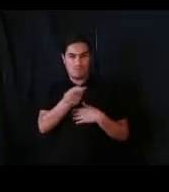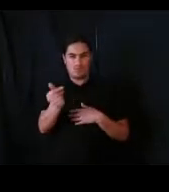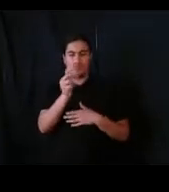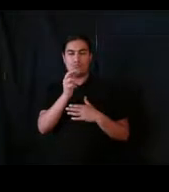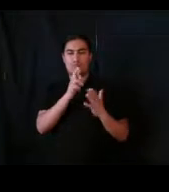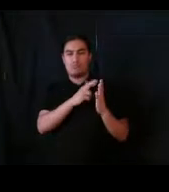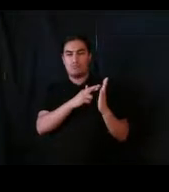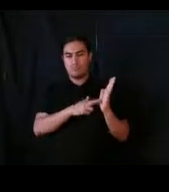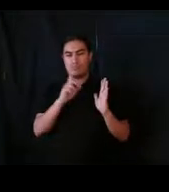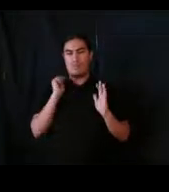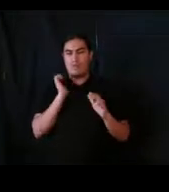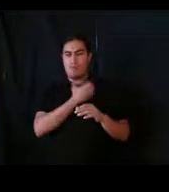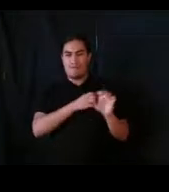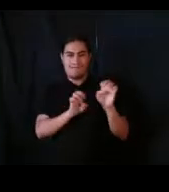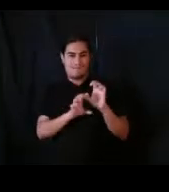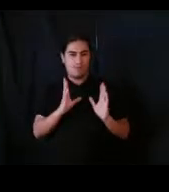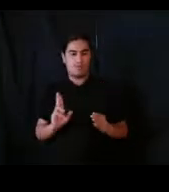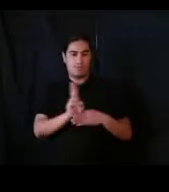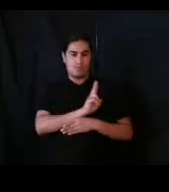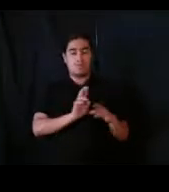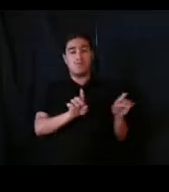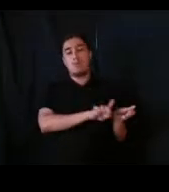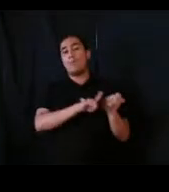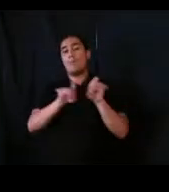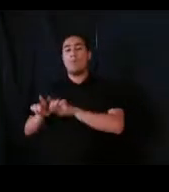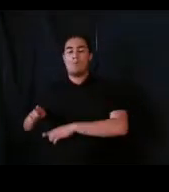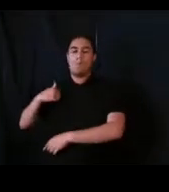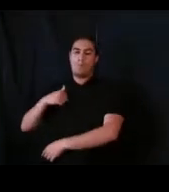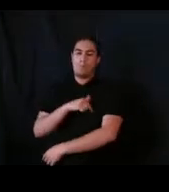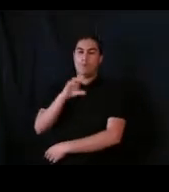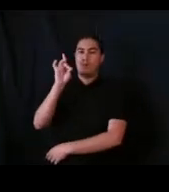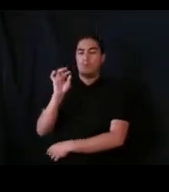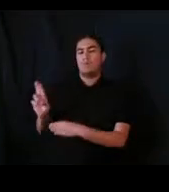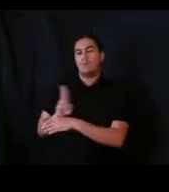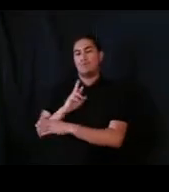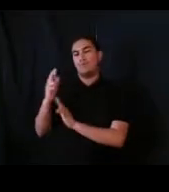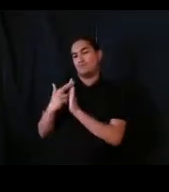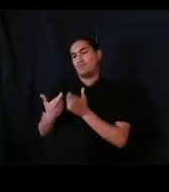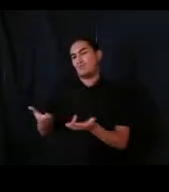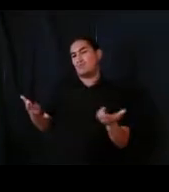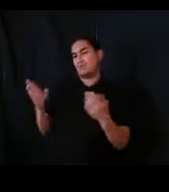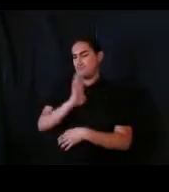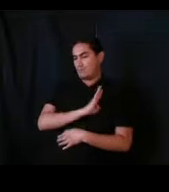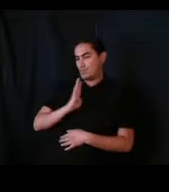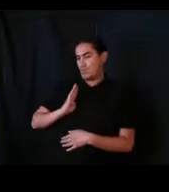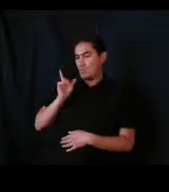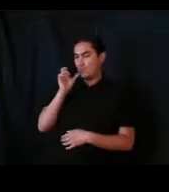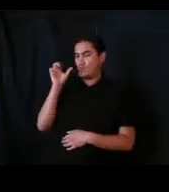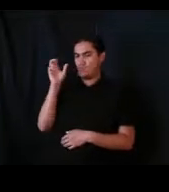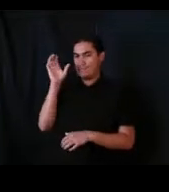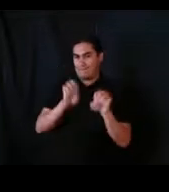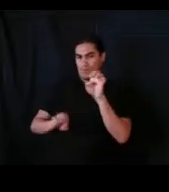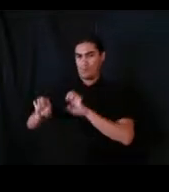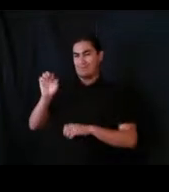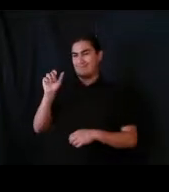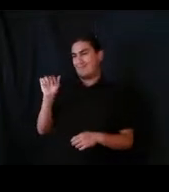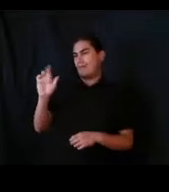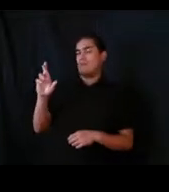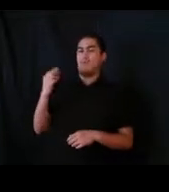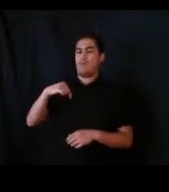that our evaluators utilize and we also rely on the resources board who evaluates the air quality criteria